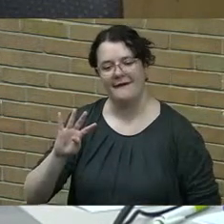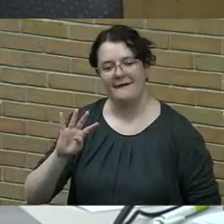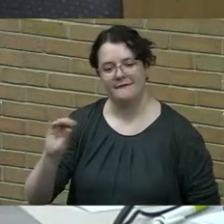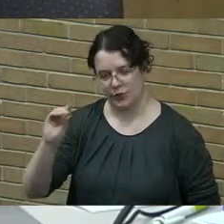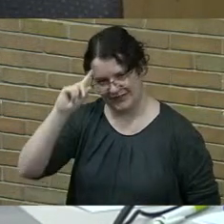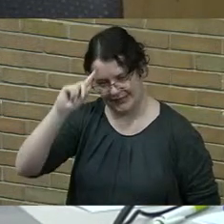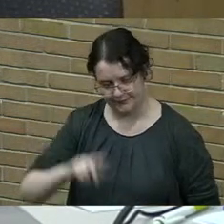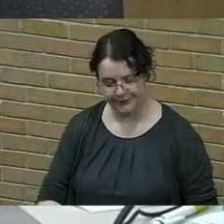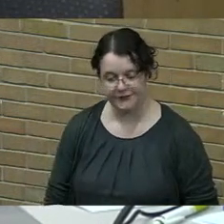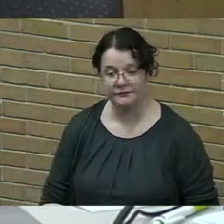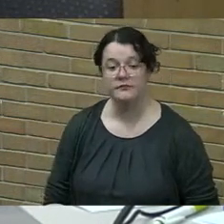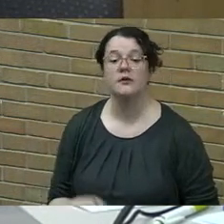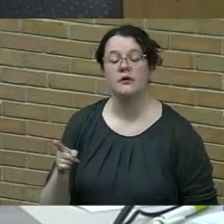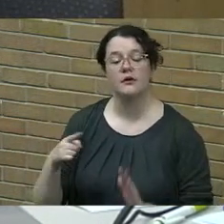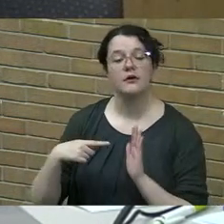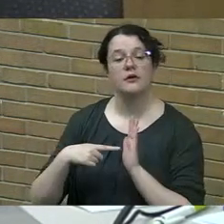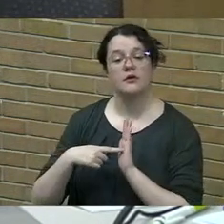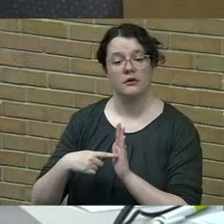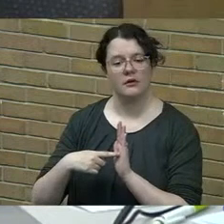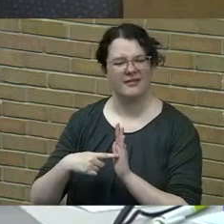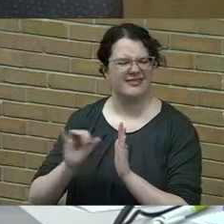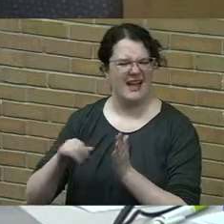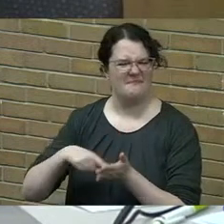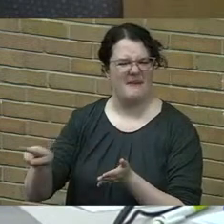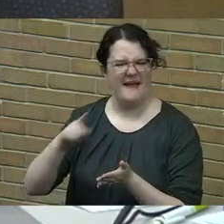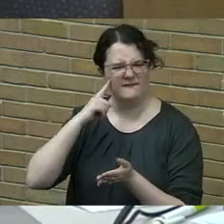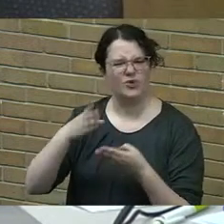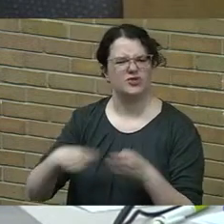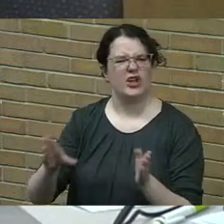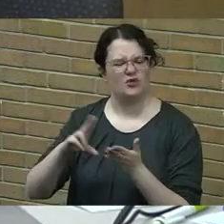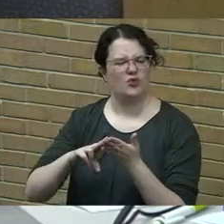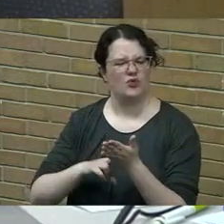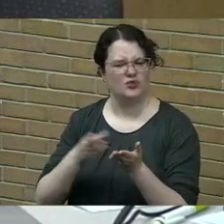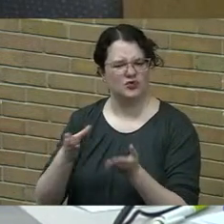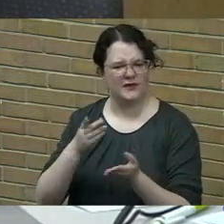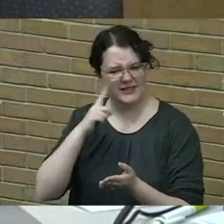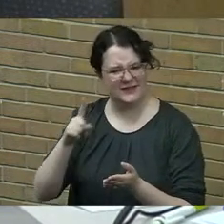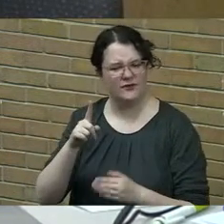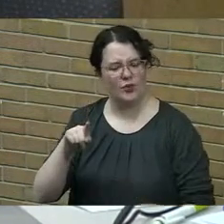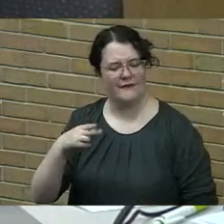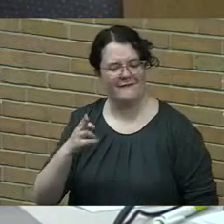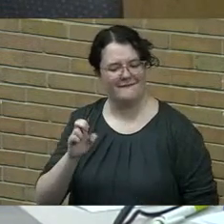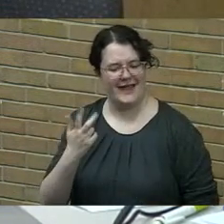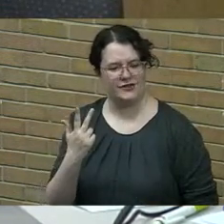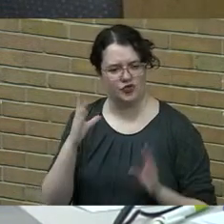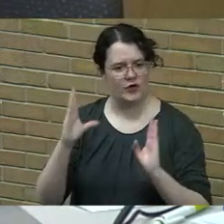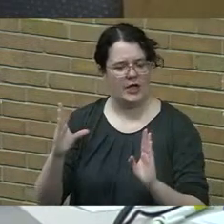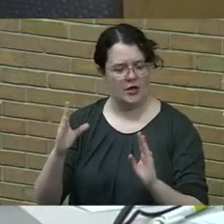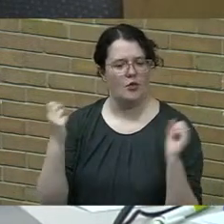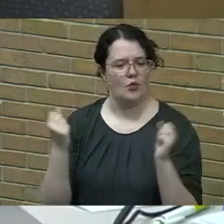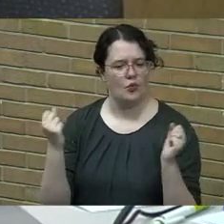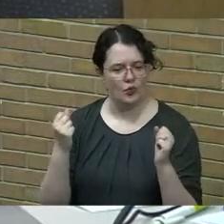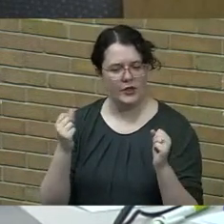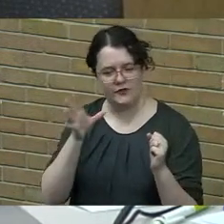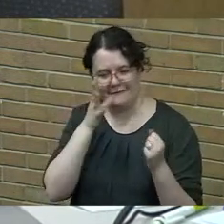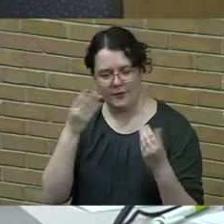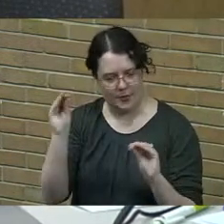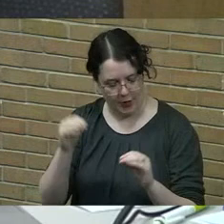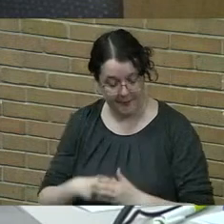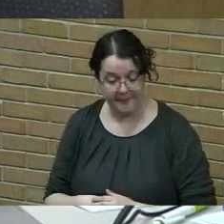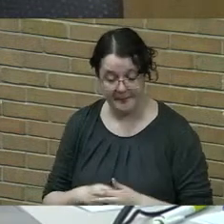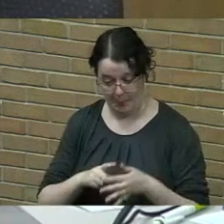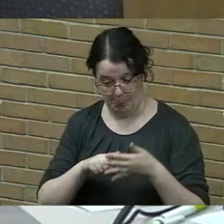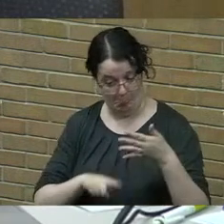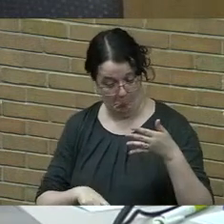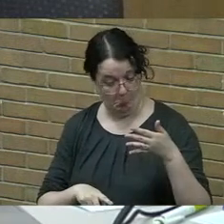$194,153.40, representing payment for general contracting services for Phase 3 of the Winter Farmers Market. The claims all appear to